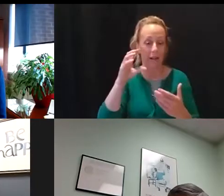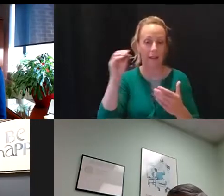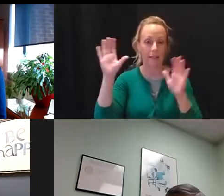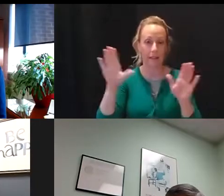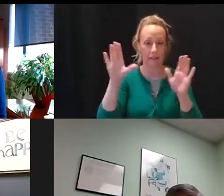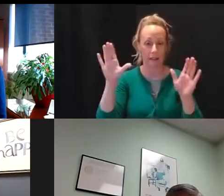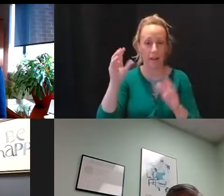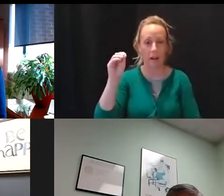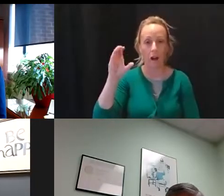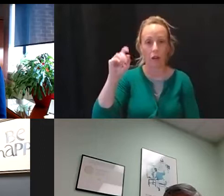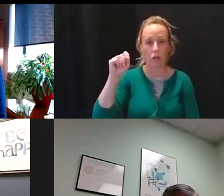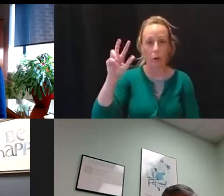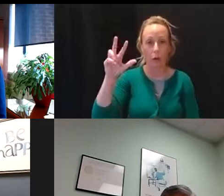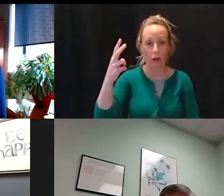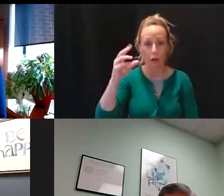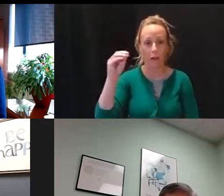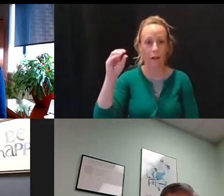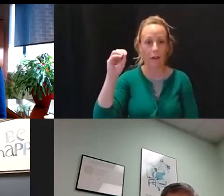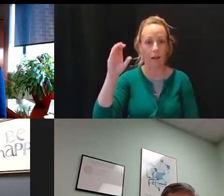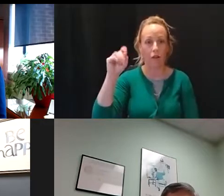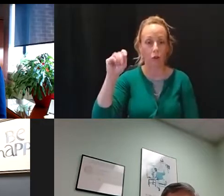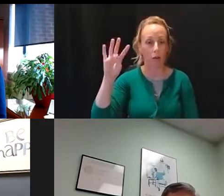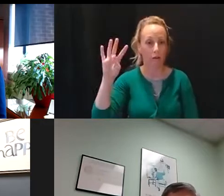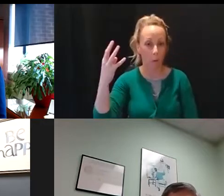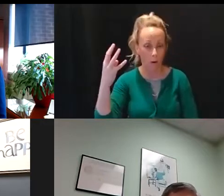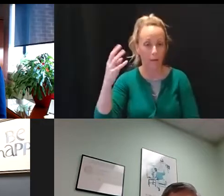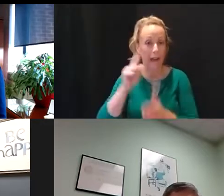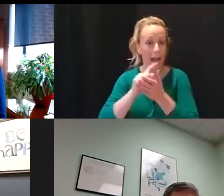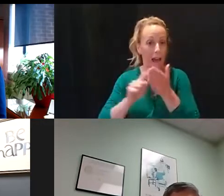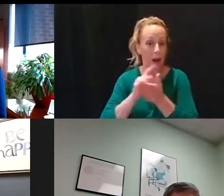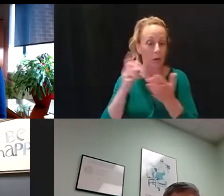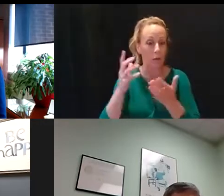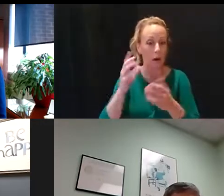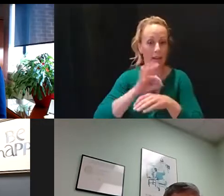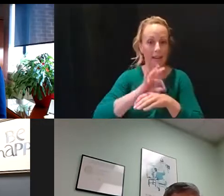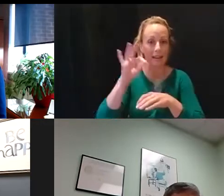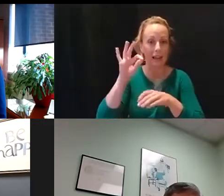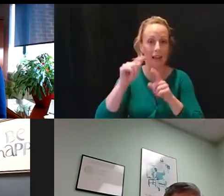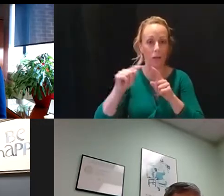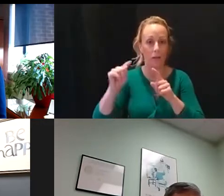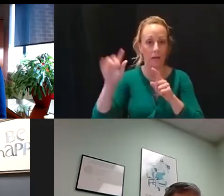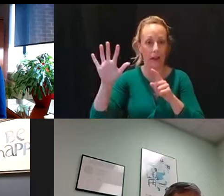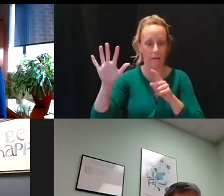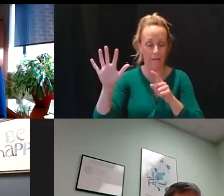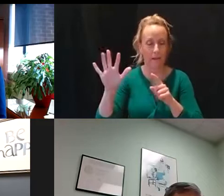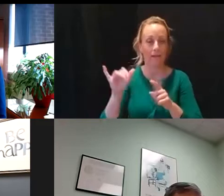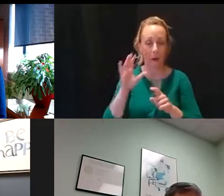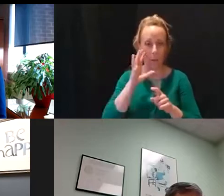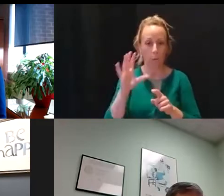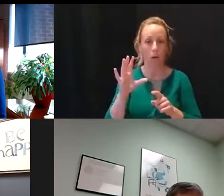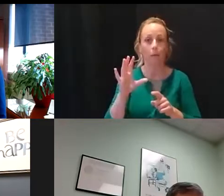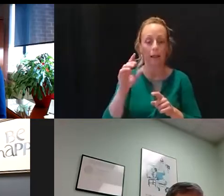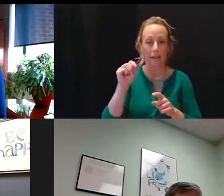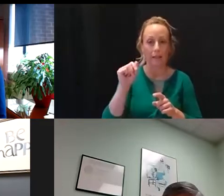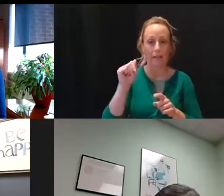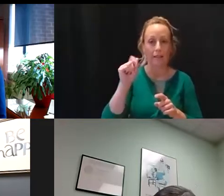October 3rd and 4th. And the hours again will be 9 a.m. to 5 p.m. And that will be at the Tax Slayer Center